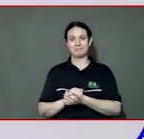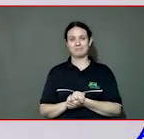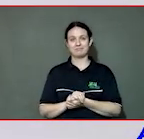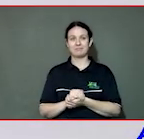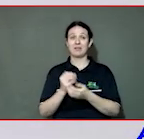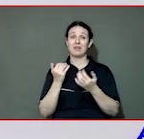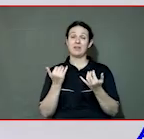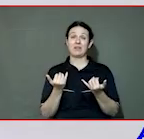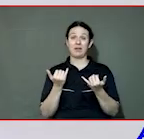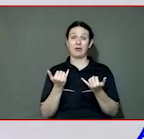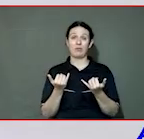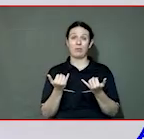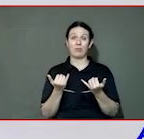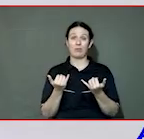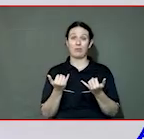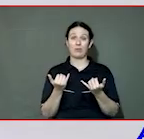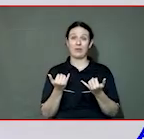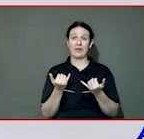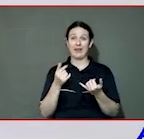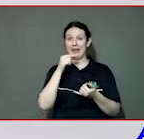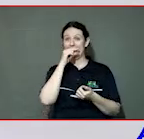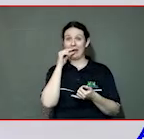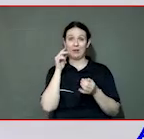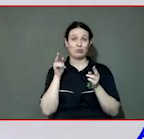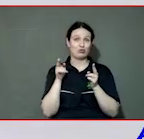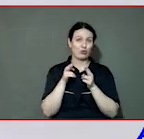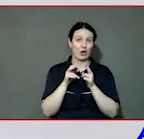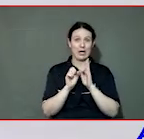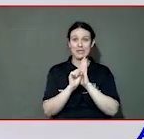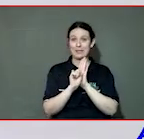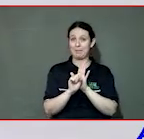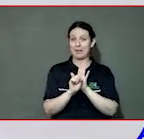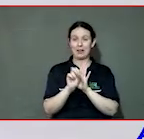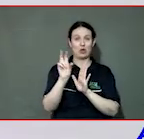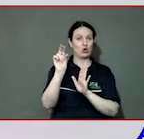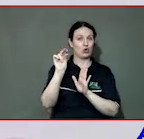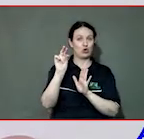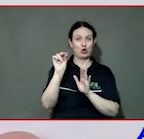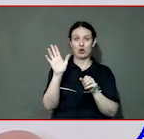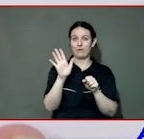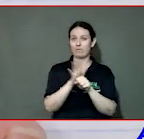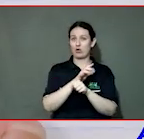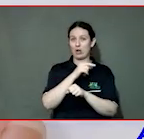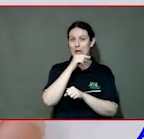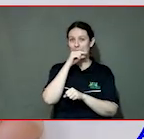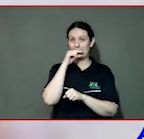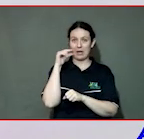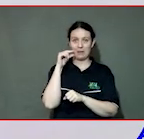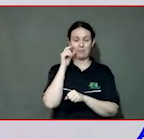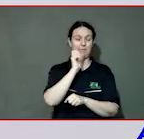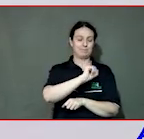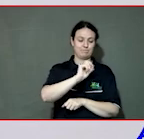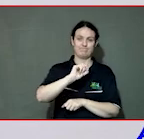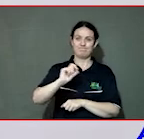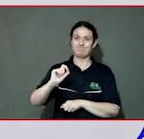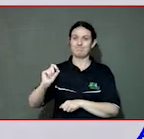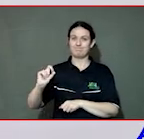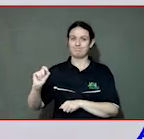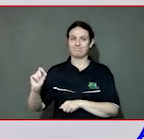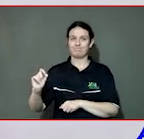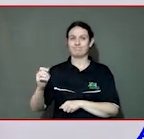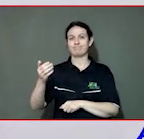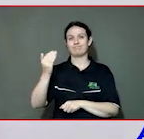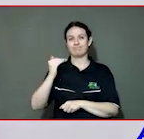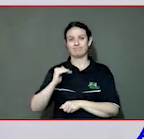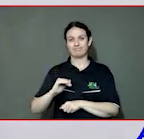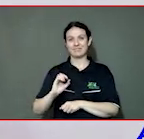Unfortunately, there's no abbreviation symbols for that. So you have to write out the words. And therefore, you're going to